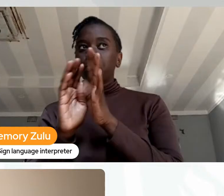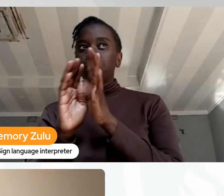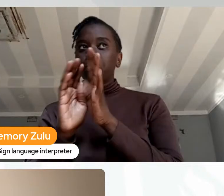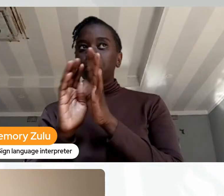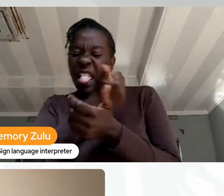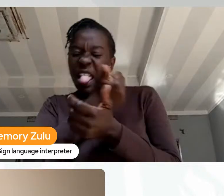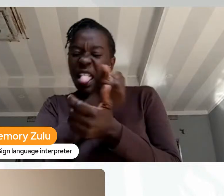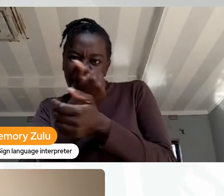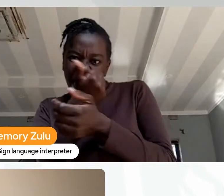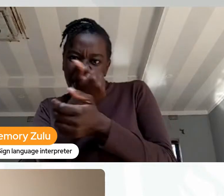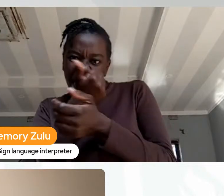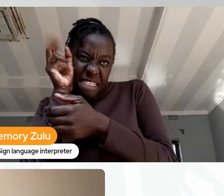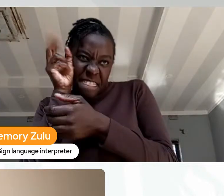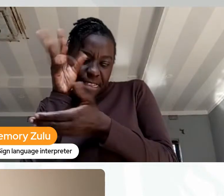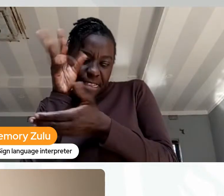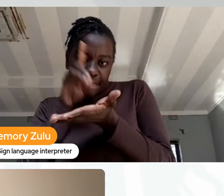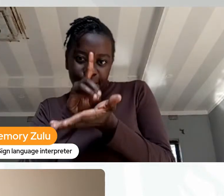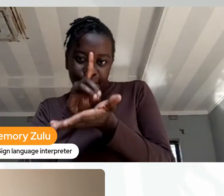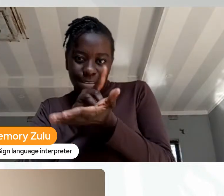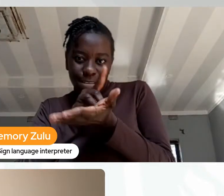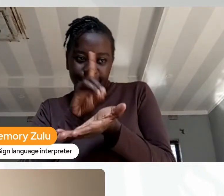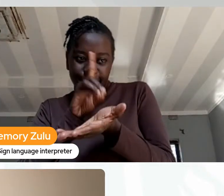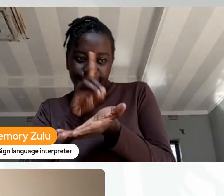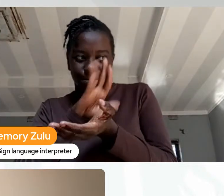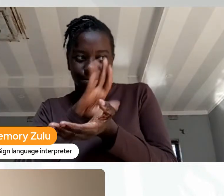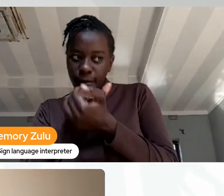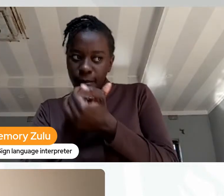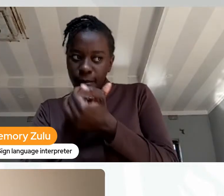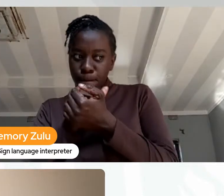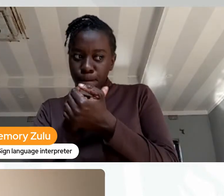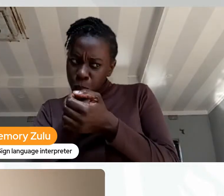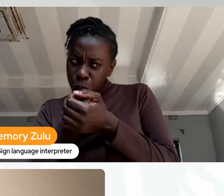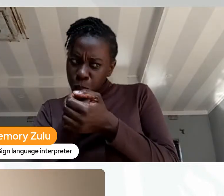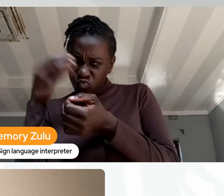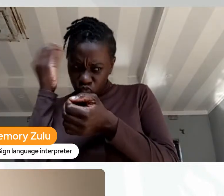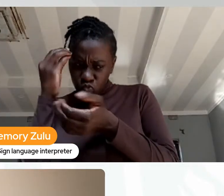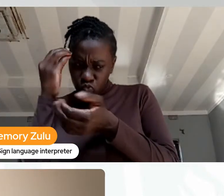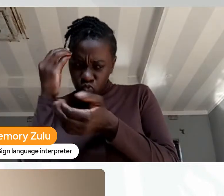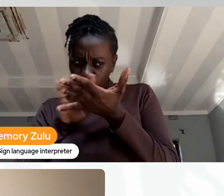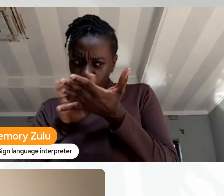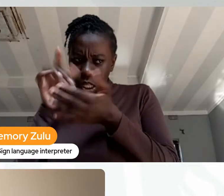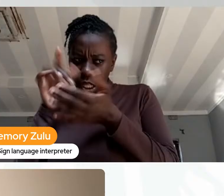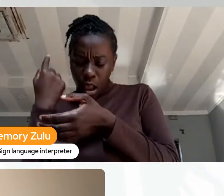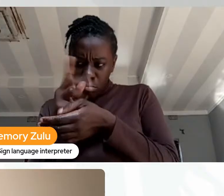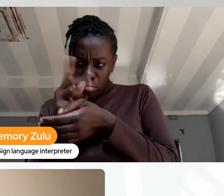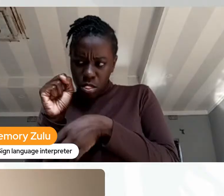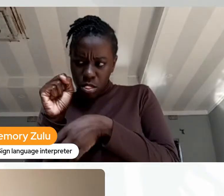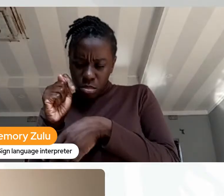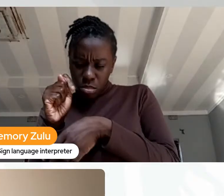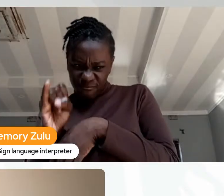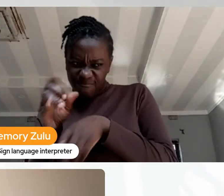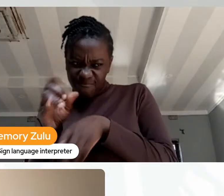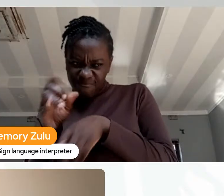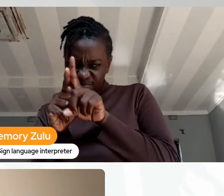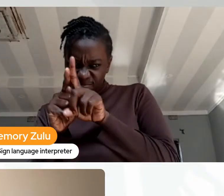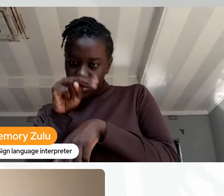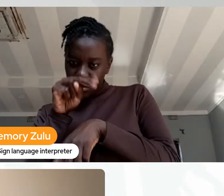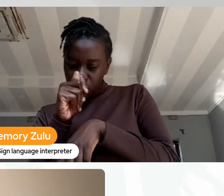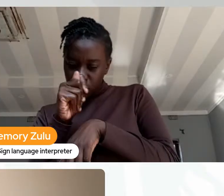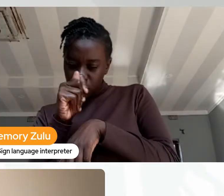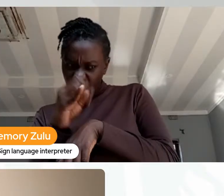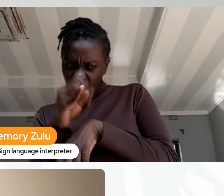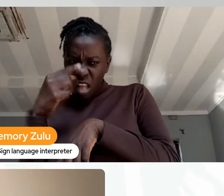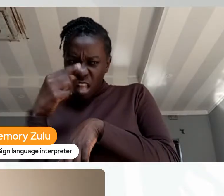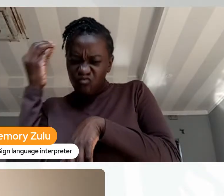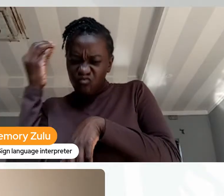prevention of the sexually transmitted diseases. So these information are supposed to be there. I really thank